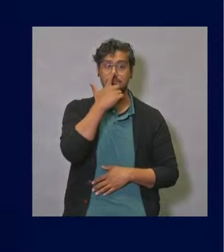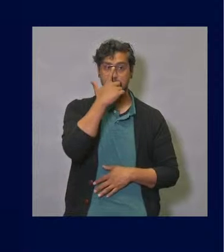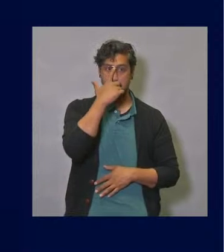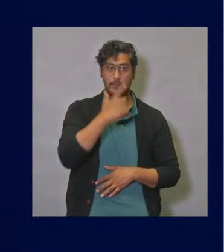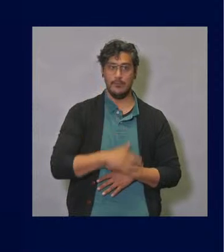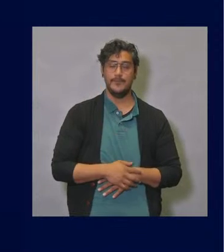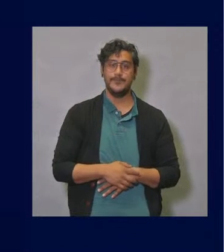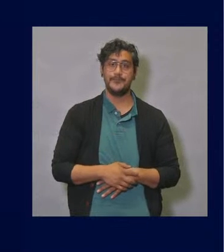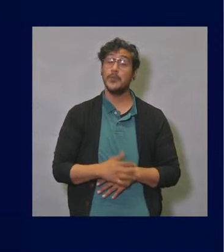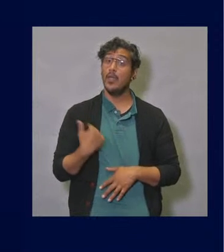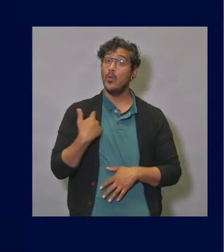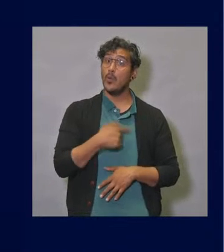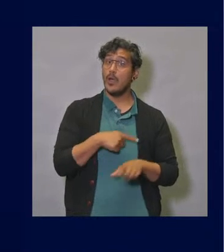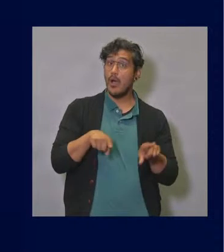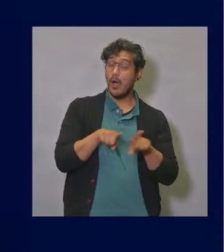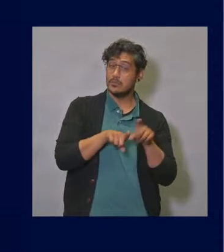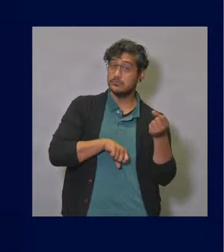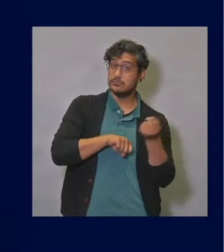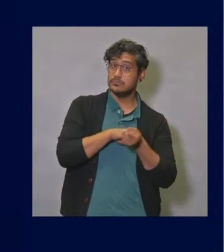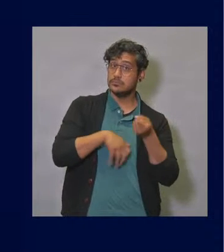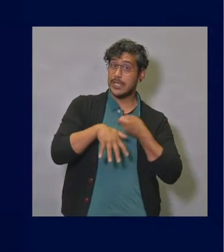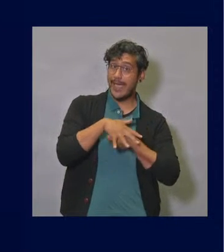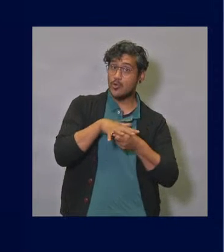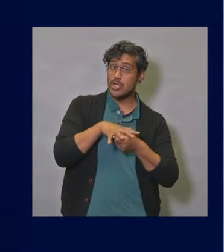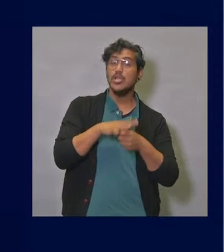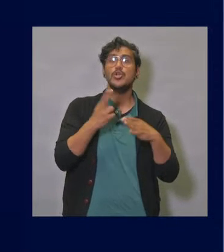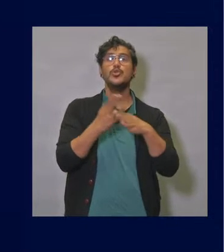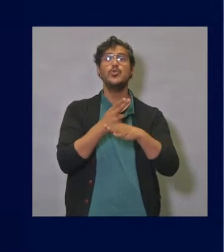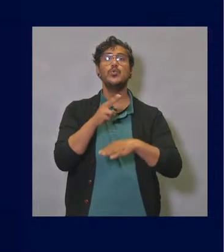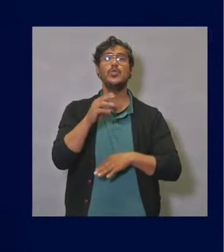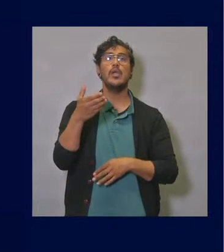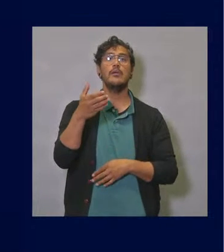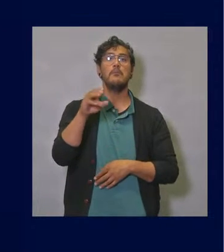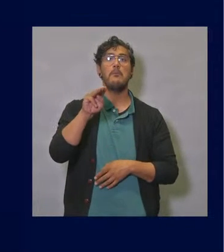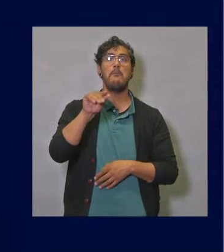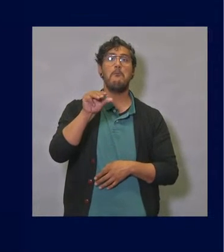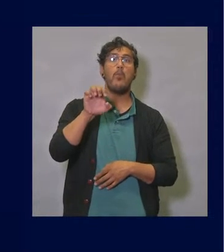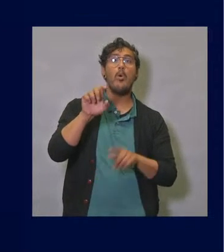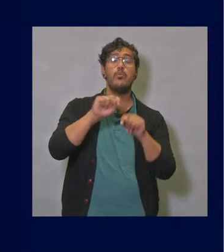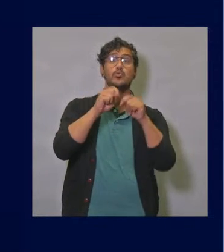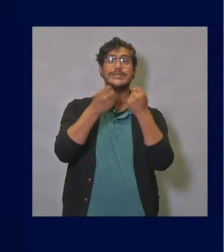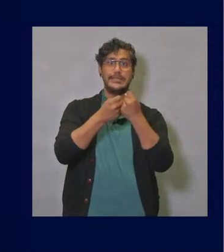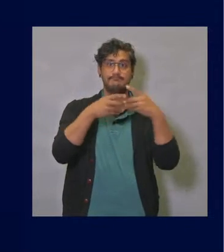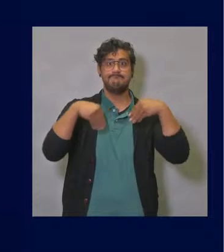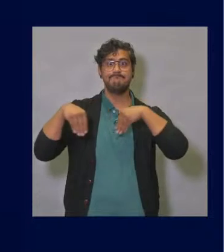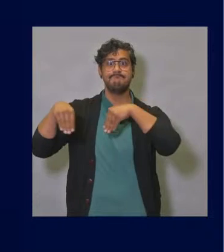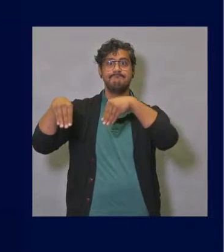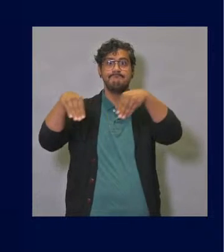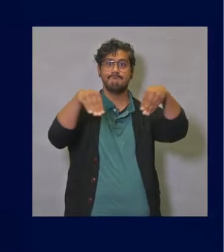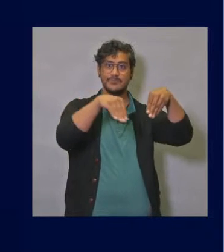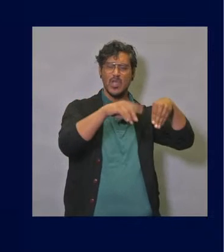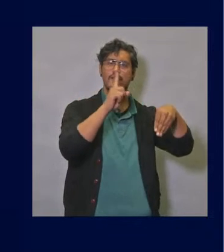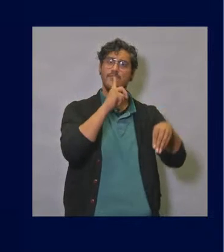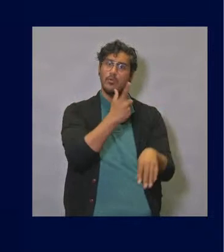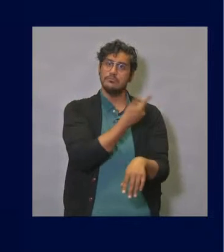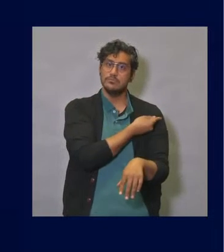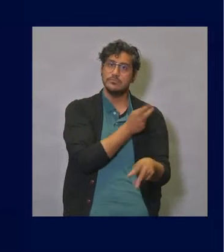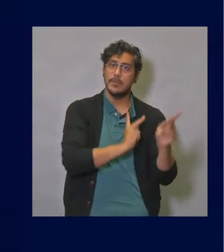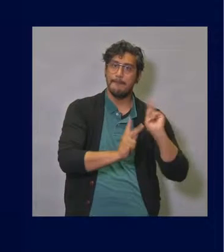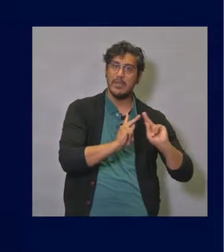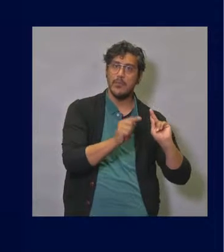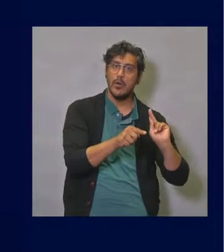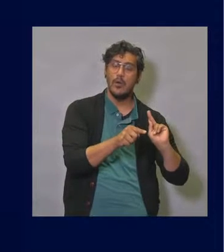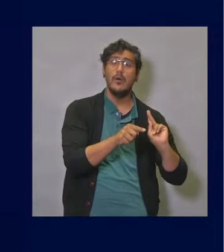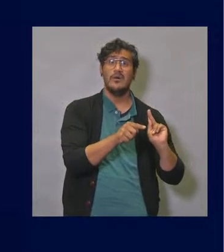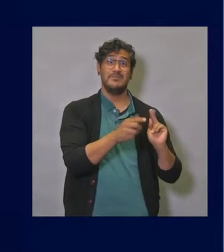we're supporting across the county is to use mobile vaccination teams to take vaccinations close to where people live who may